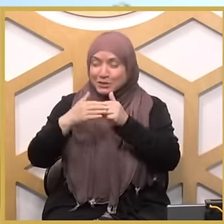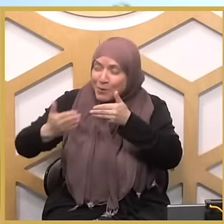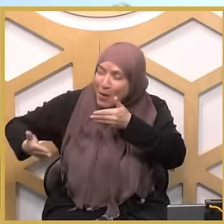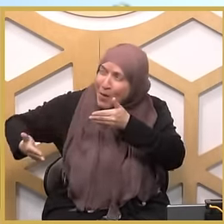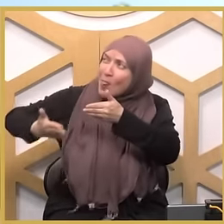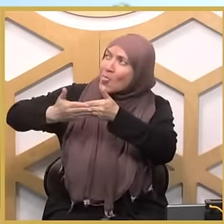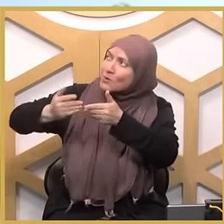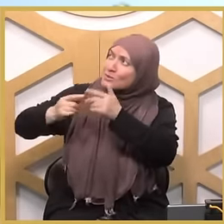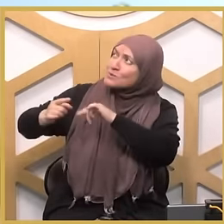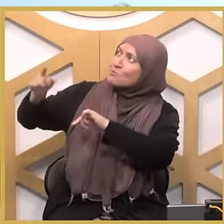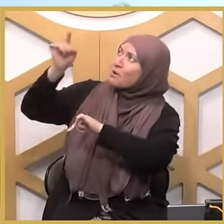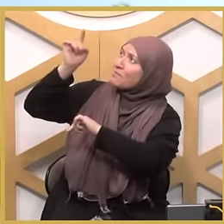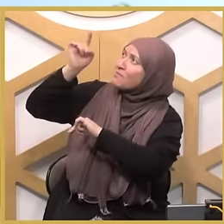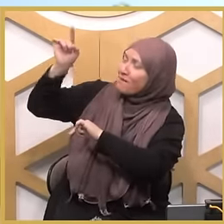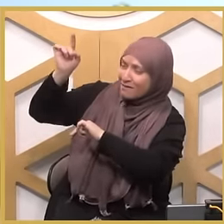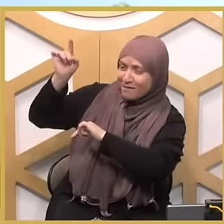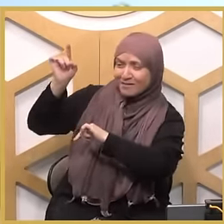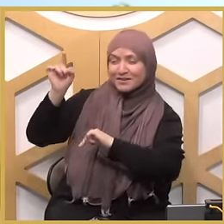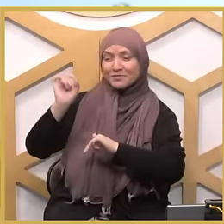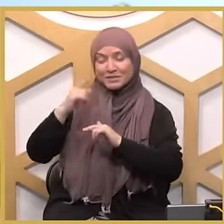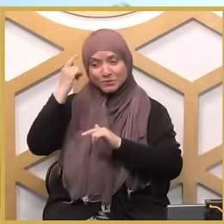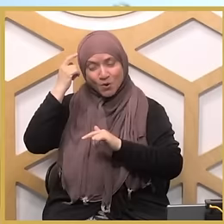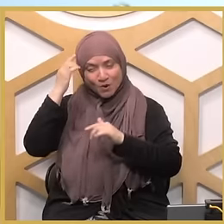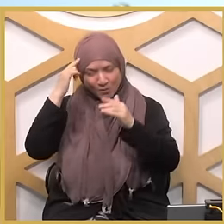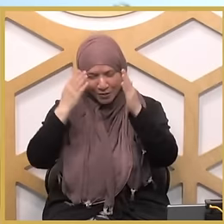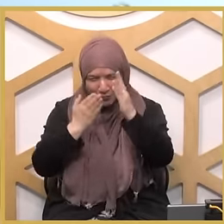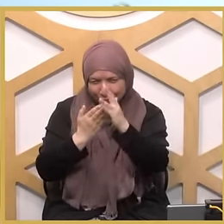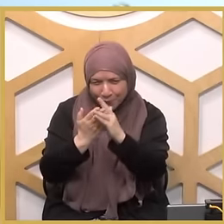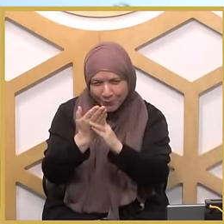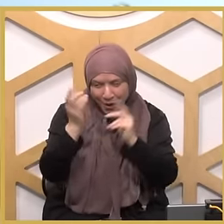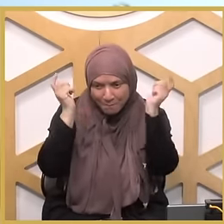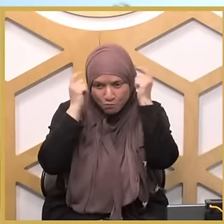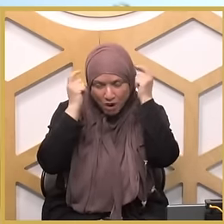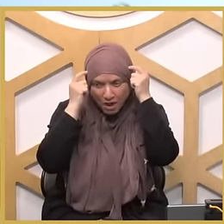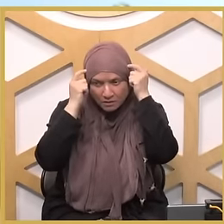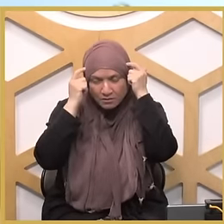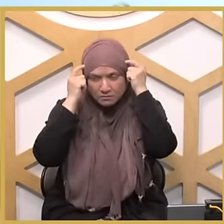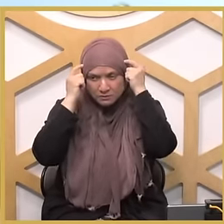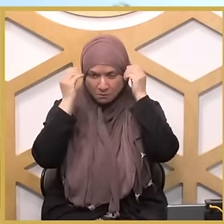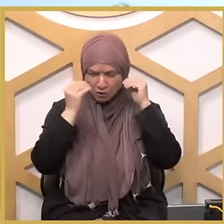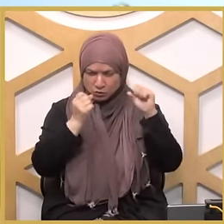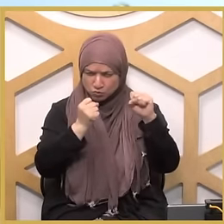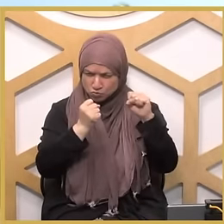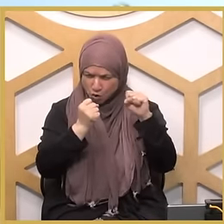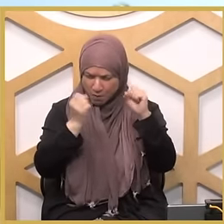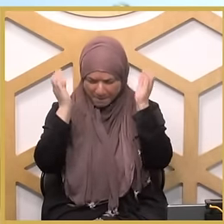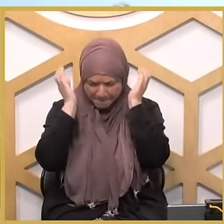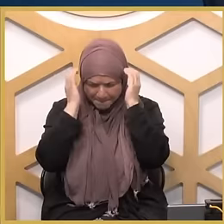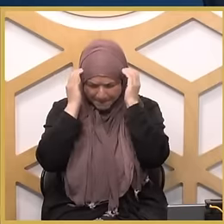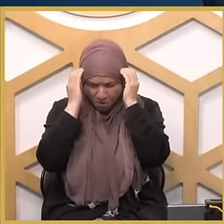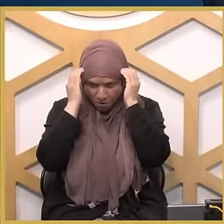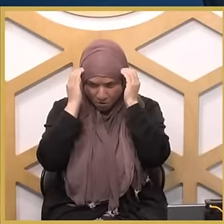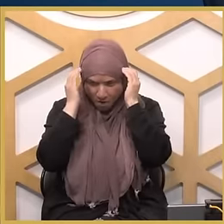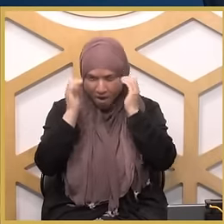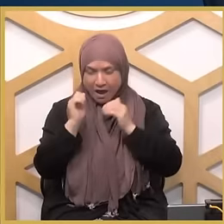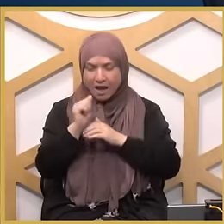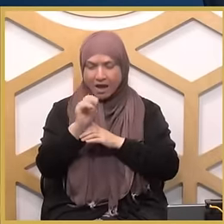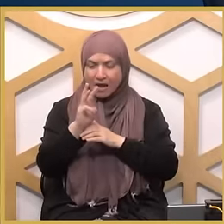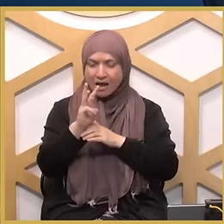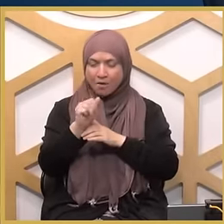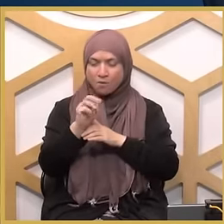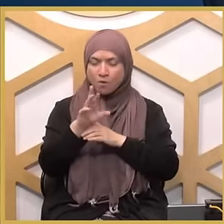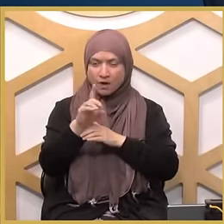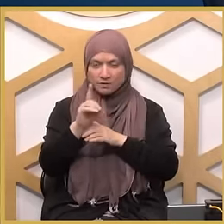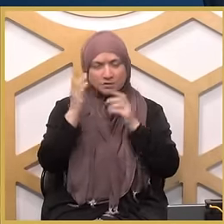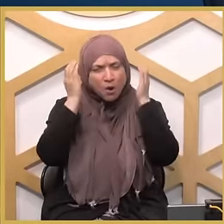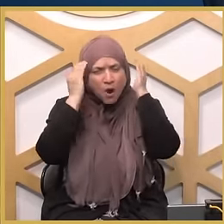house, but a place in close proximity to Him in these last 10 nights and beyond. Allahumma ameen. Ameen, rabbal ameen. Ameen. And that brings us to the chapter that we're having today,